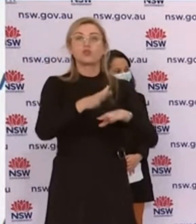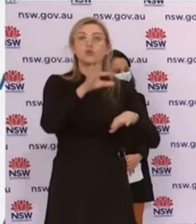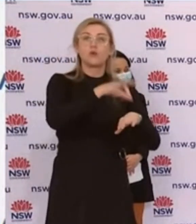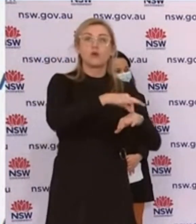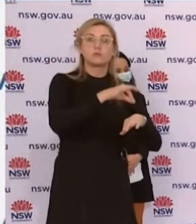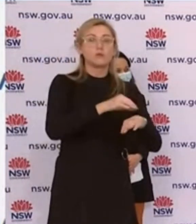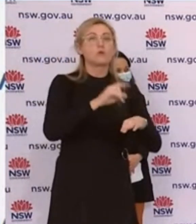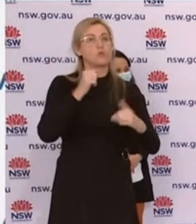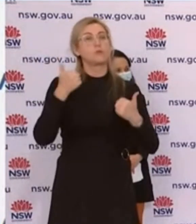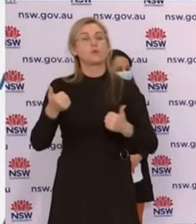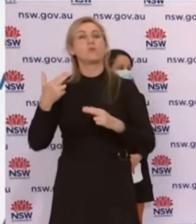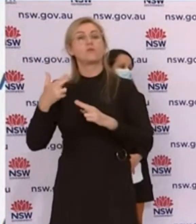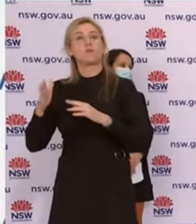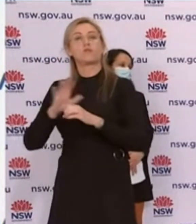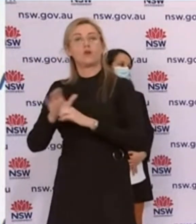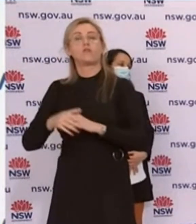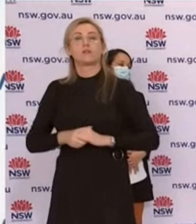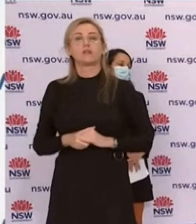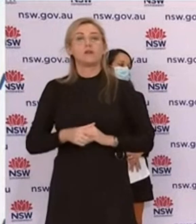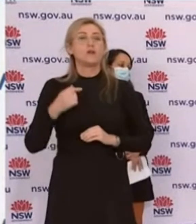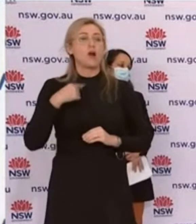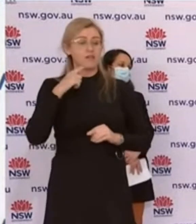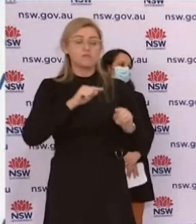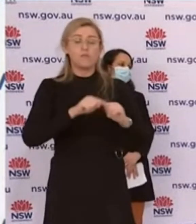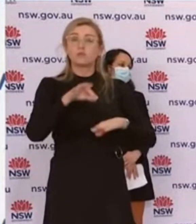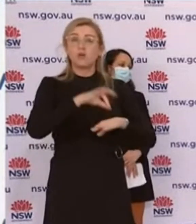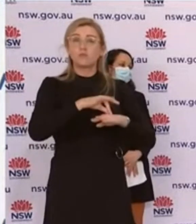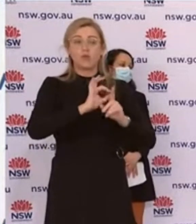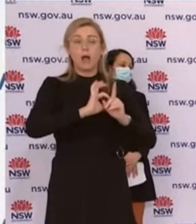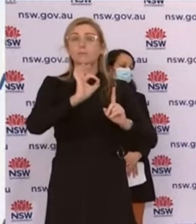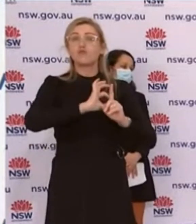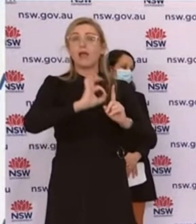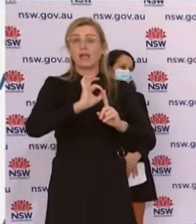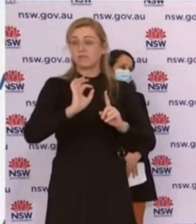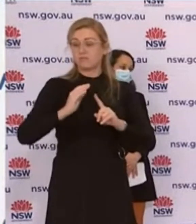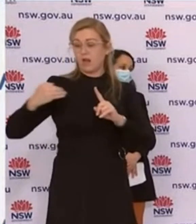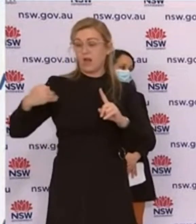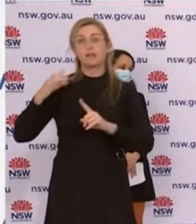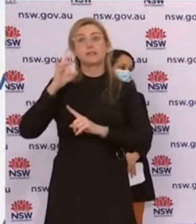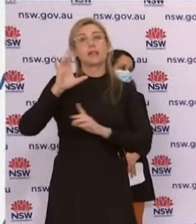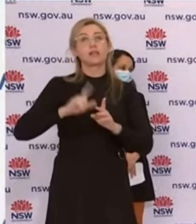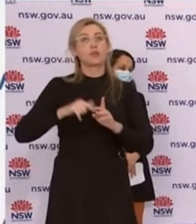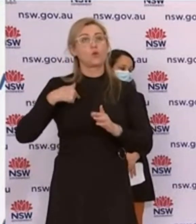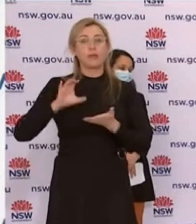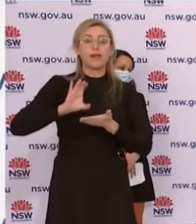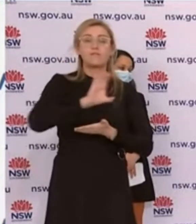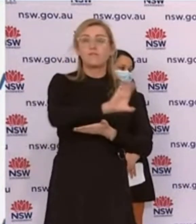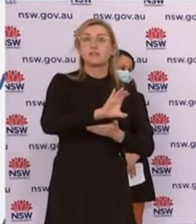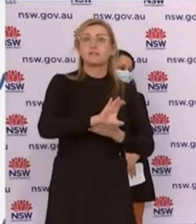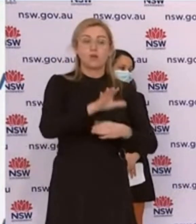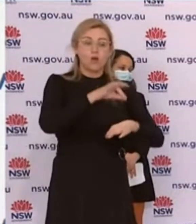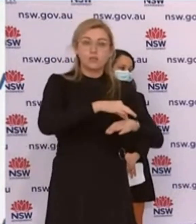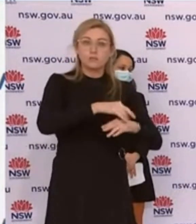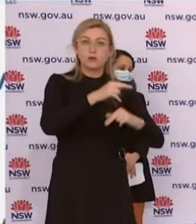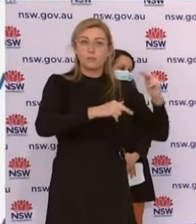in Western or Southwestern Sydney that hasn't received an upgrade in the last 10 years. We're building new hospitals as we speak. We're really investing in our staff and bringing